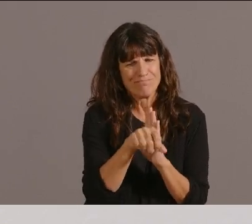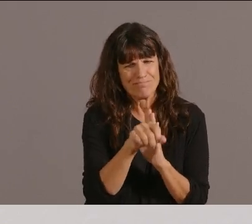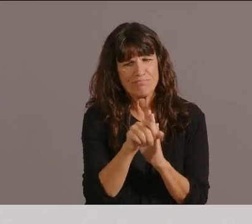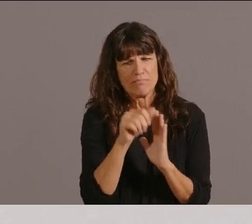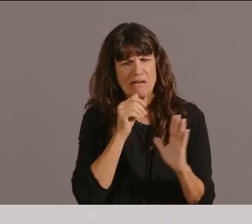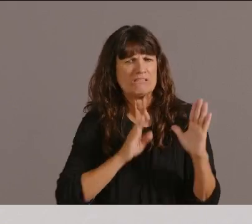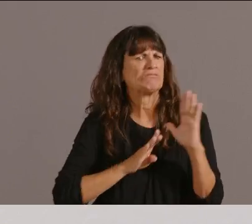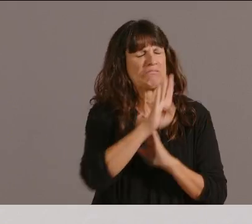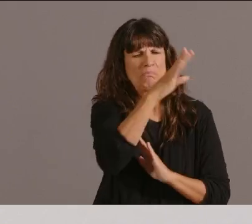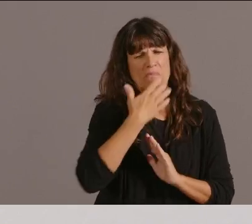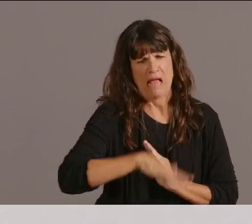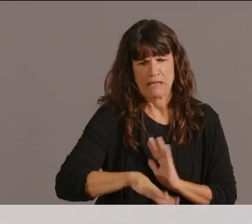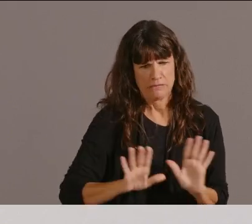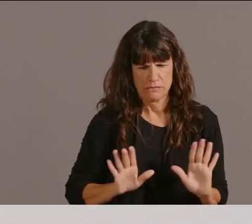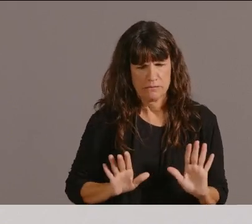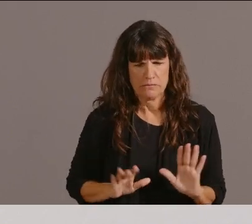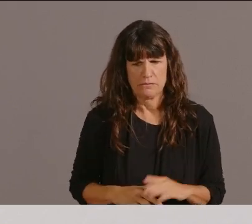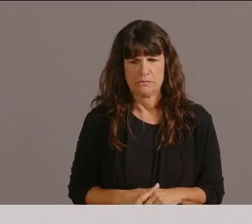why that would be.